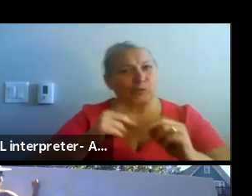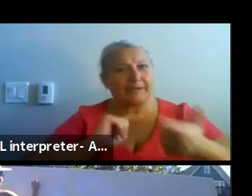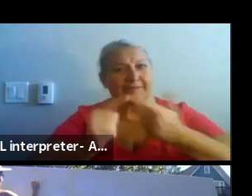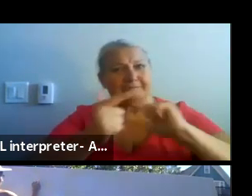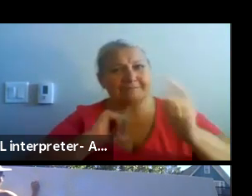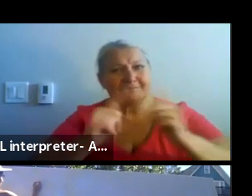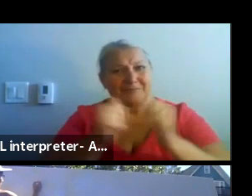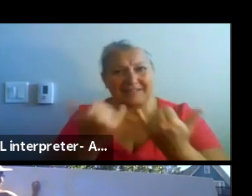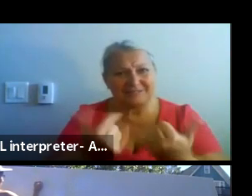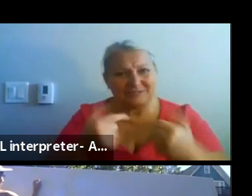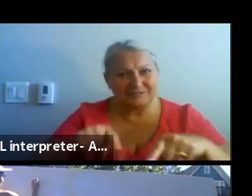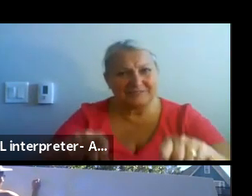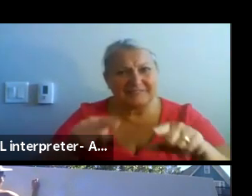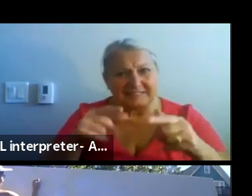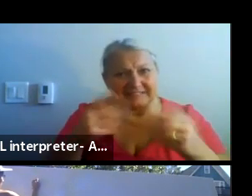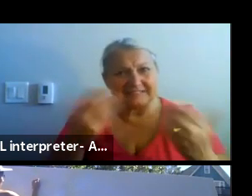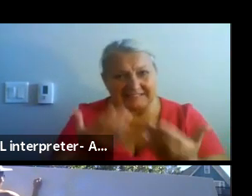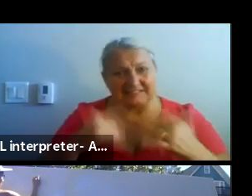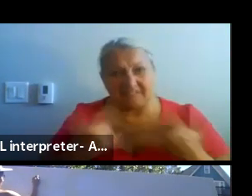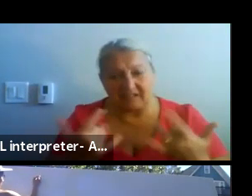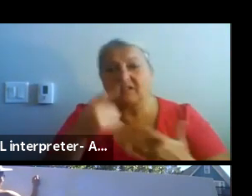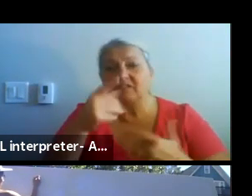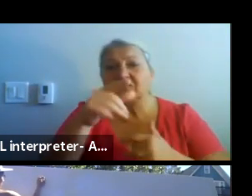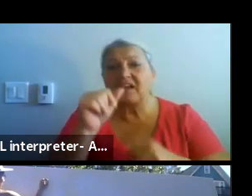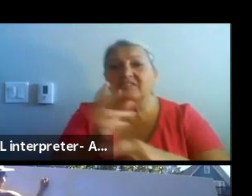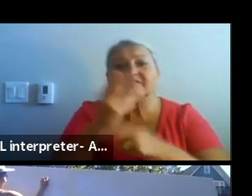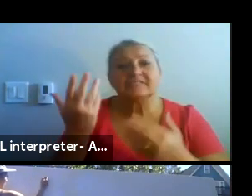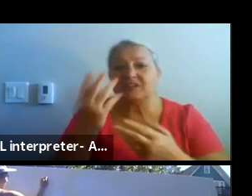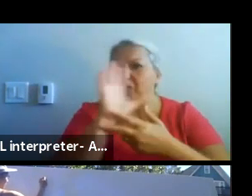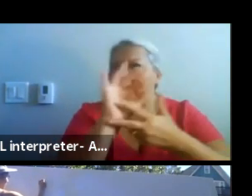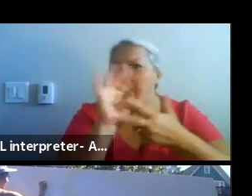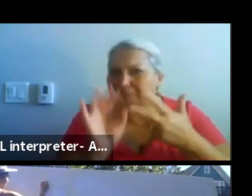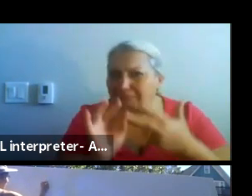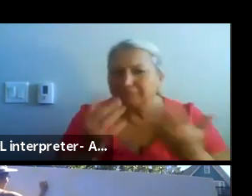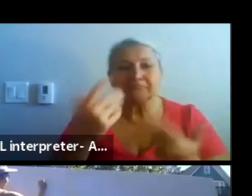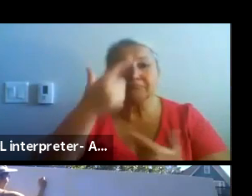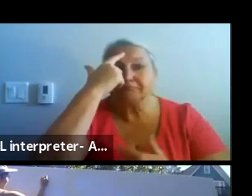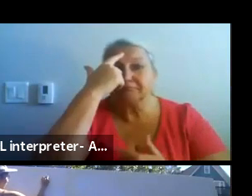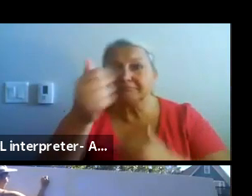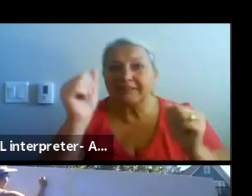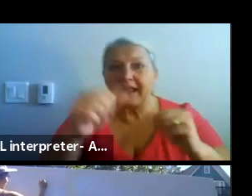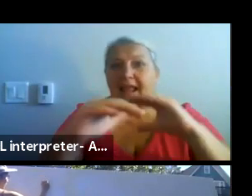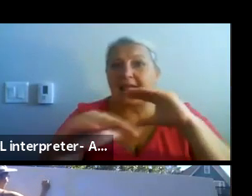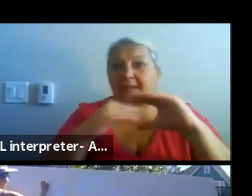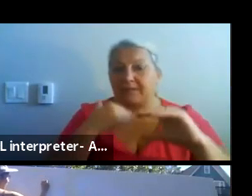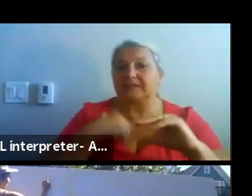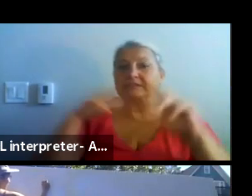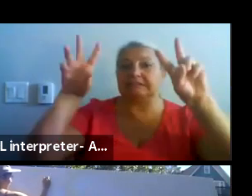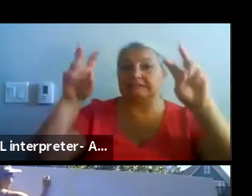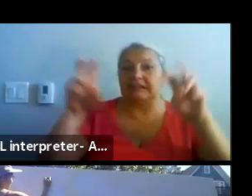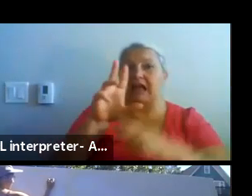this event. You can use one of three options. You can email us at